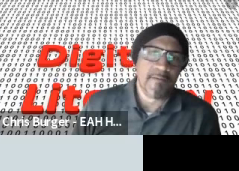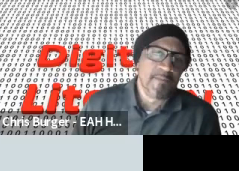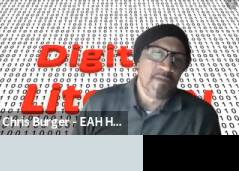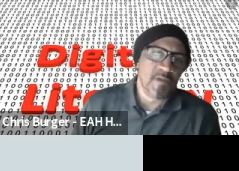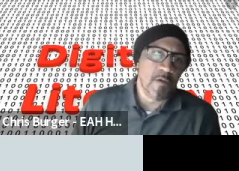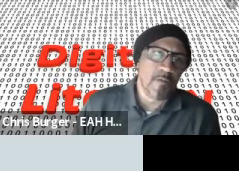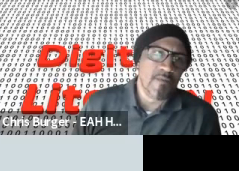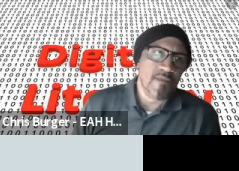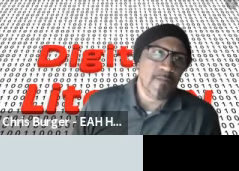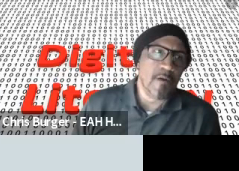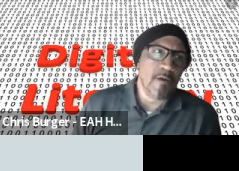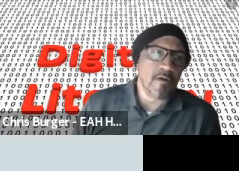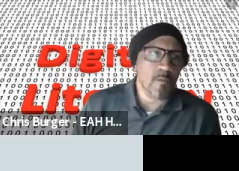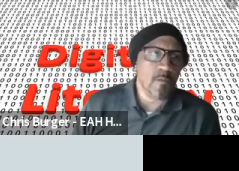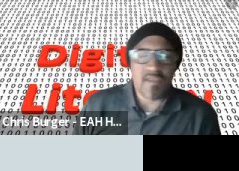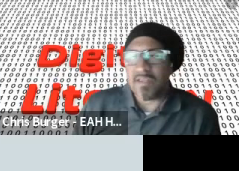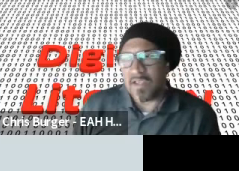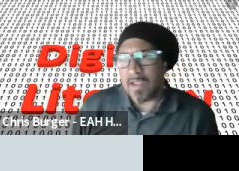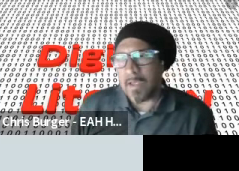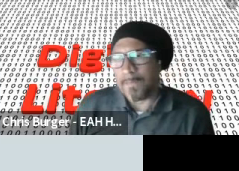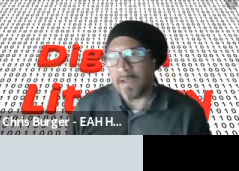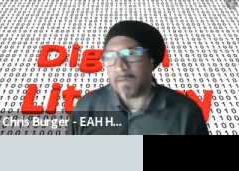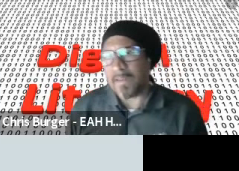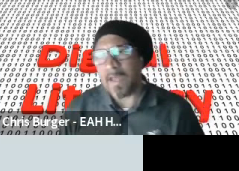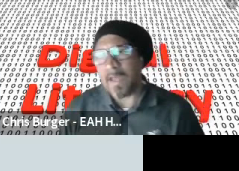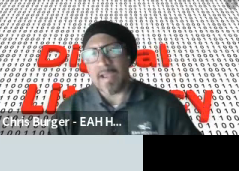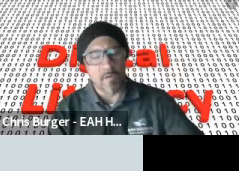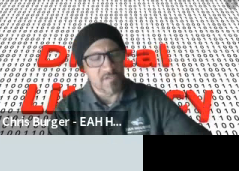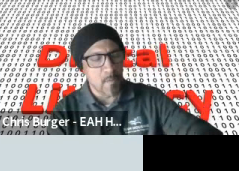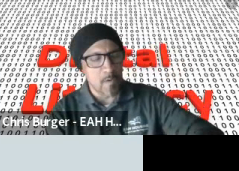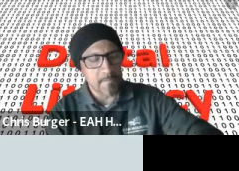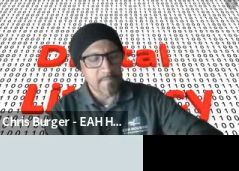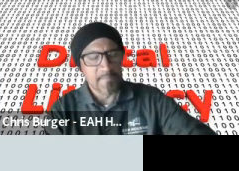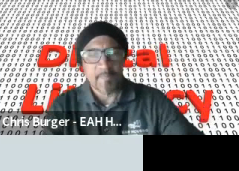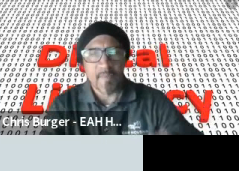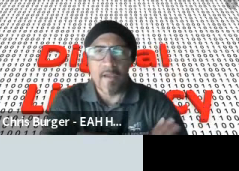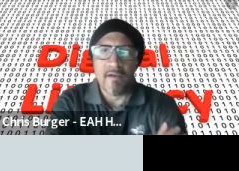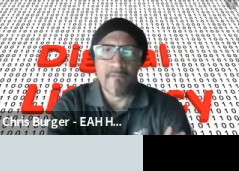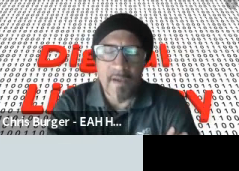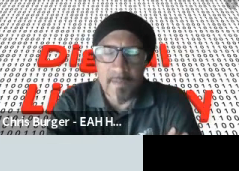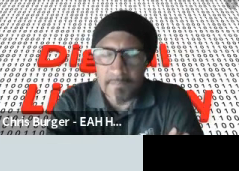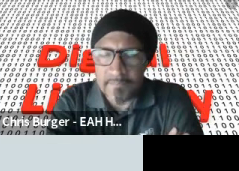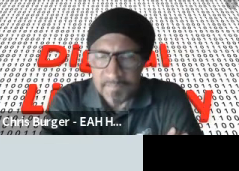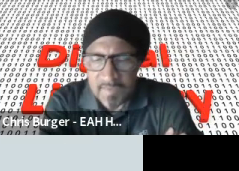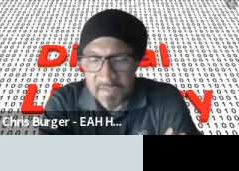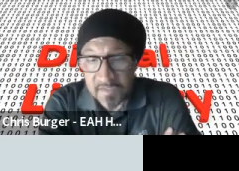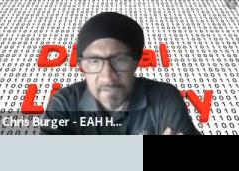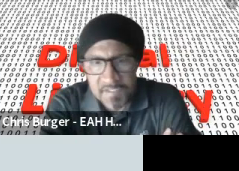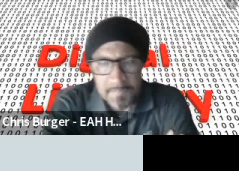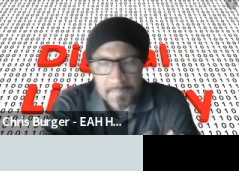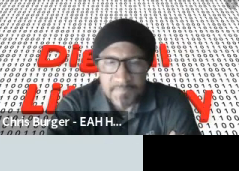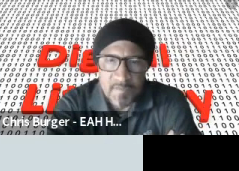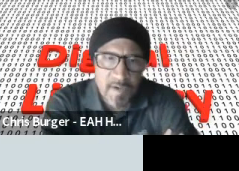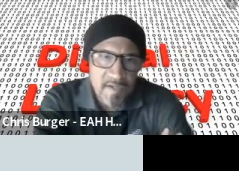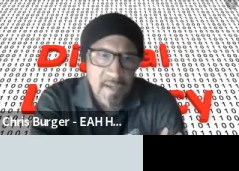tablet. So the marker was that they get about 8 hours or more of digital